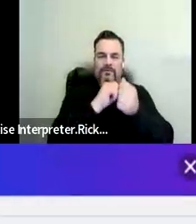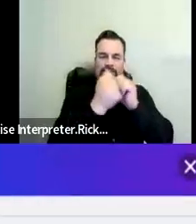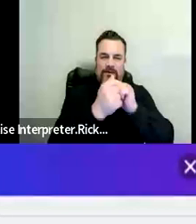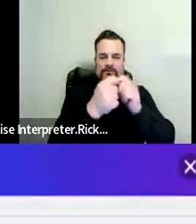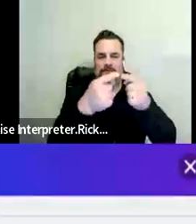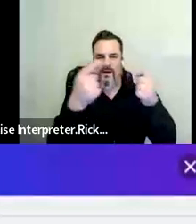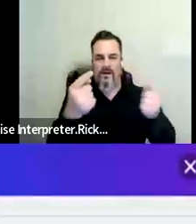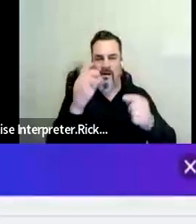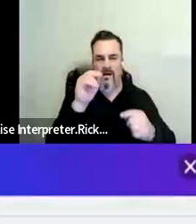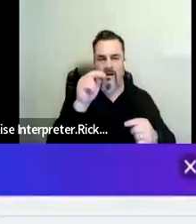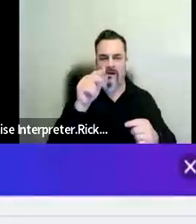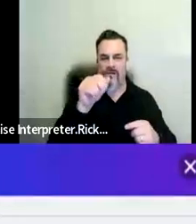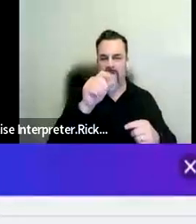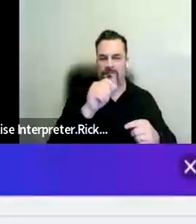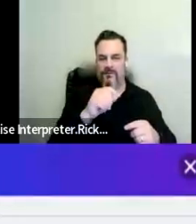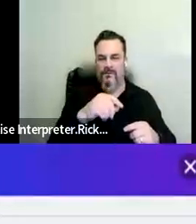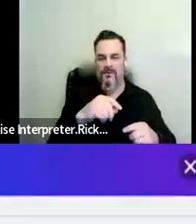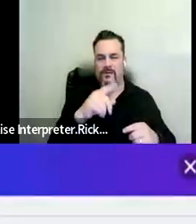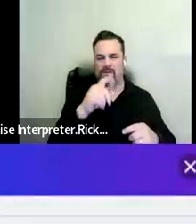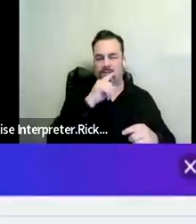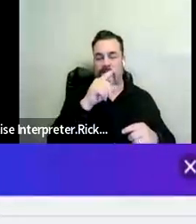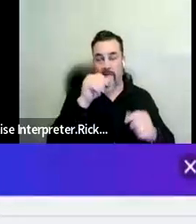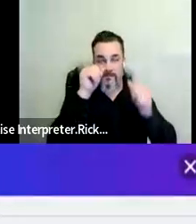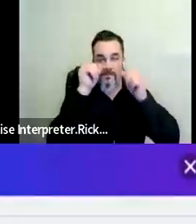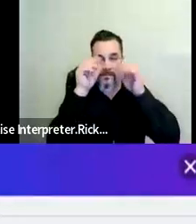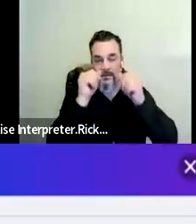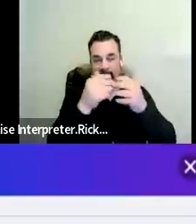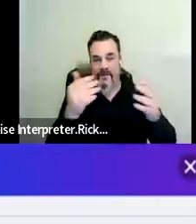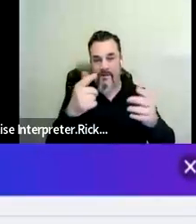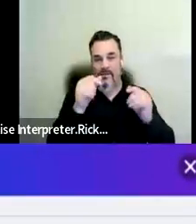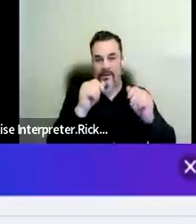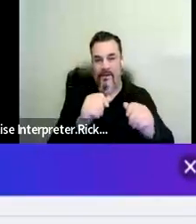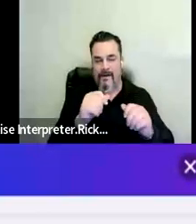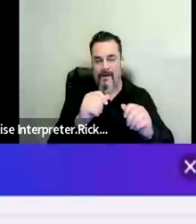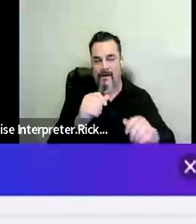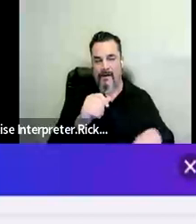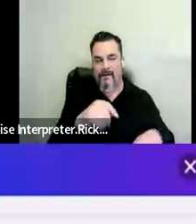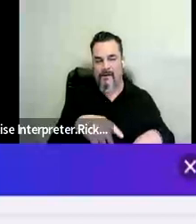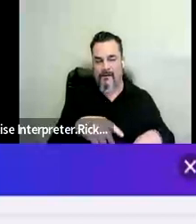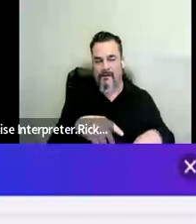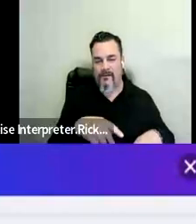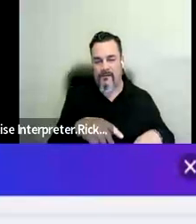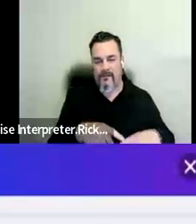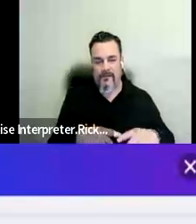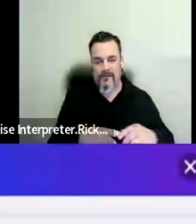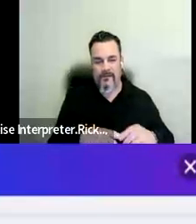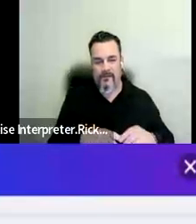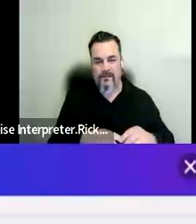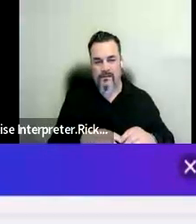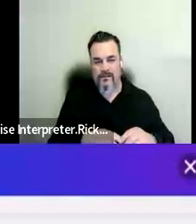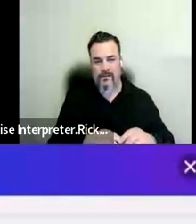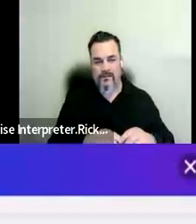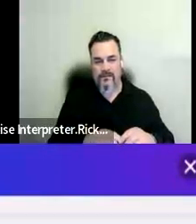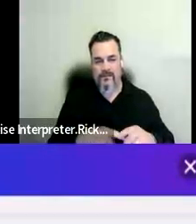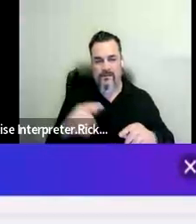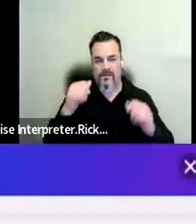enabled. It's really an amazing thing that you can Dyslexia friendly font enabled. you